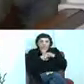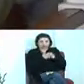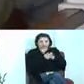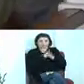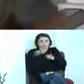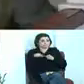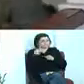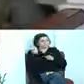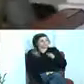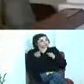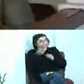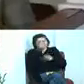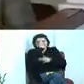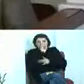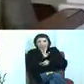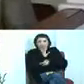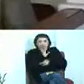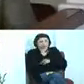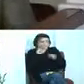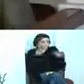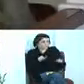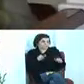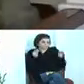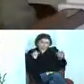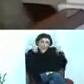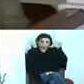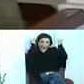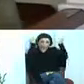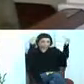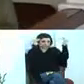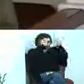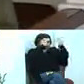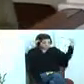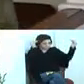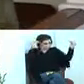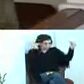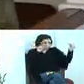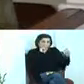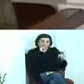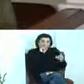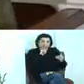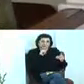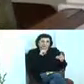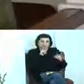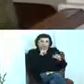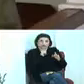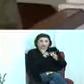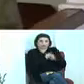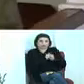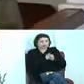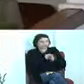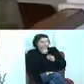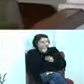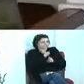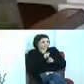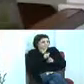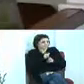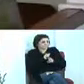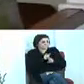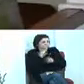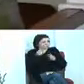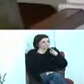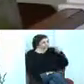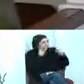Only God takes you to the next level, not Marvis Staples. She can't take you